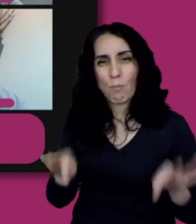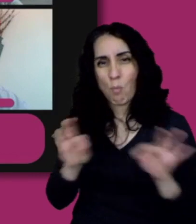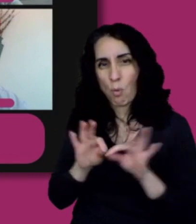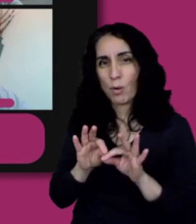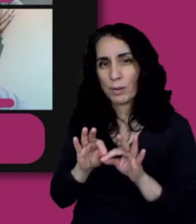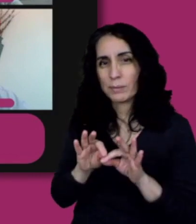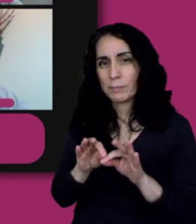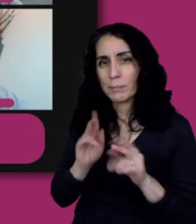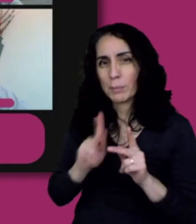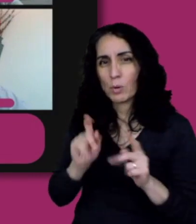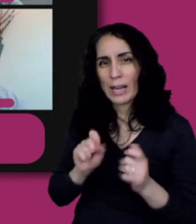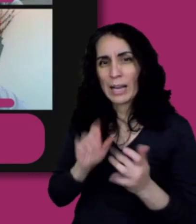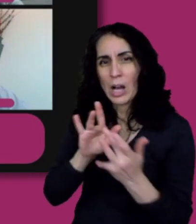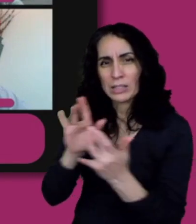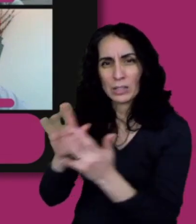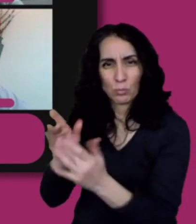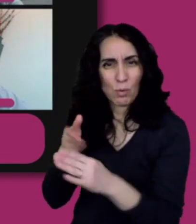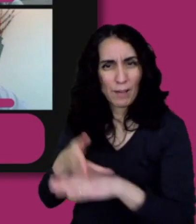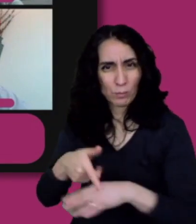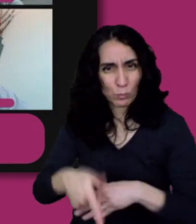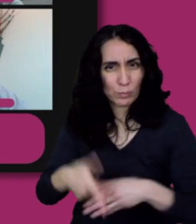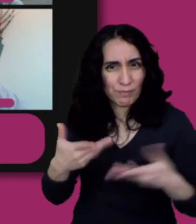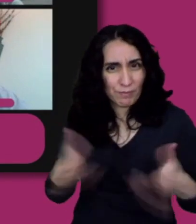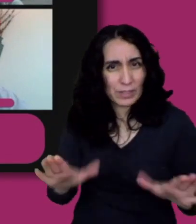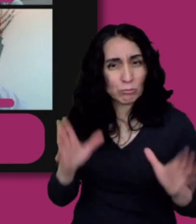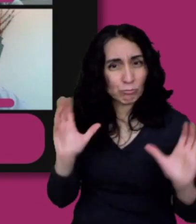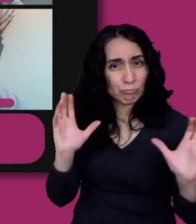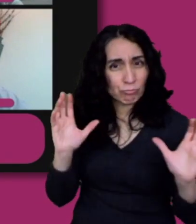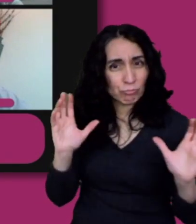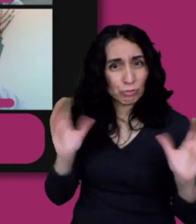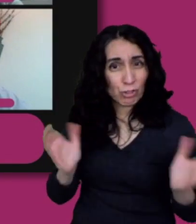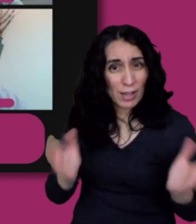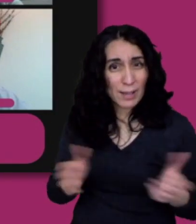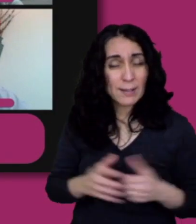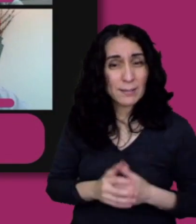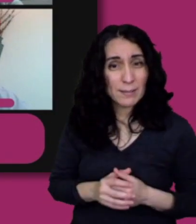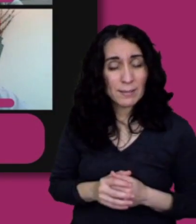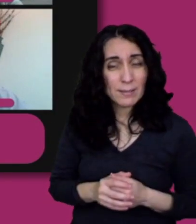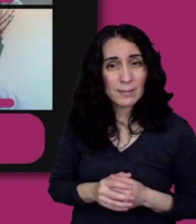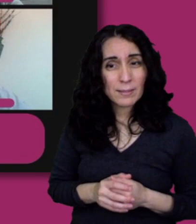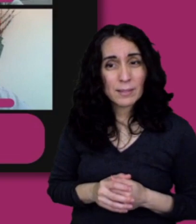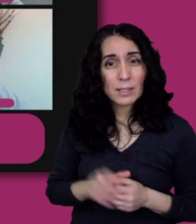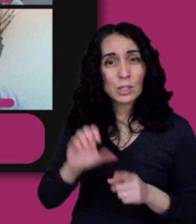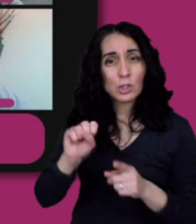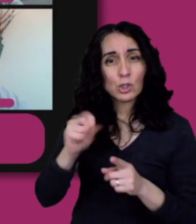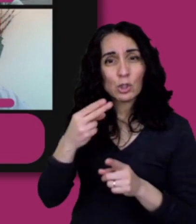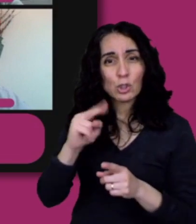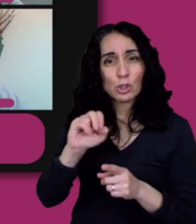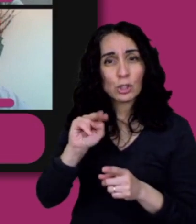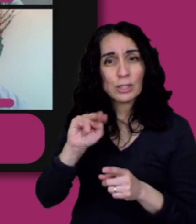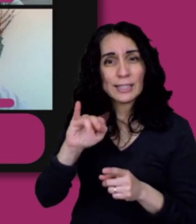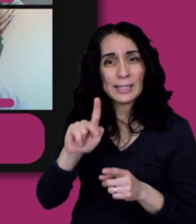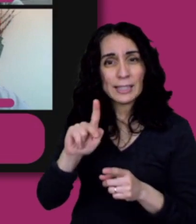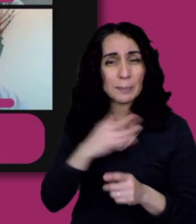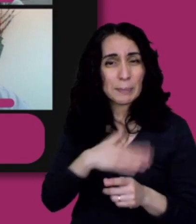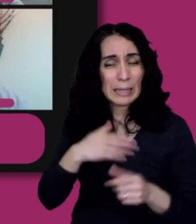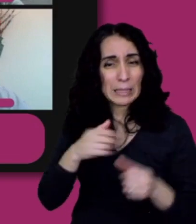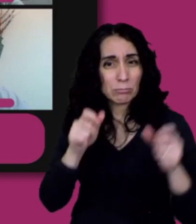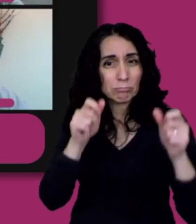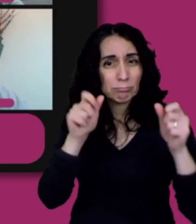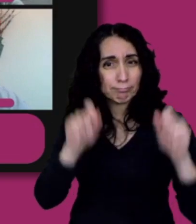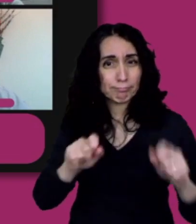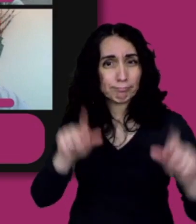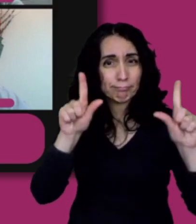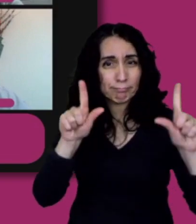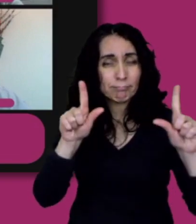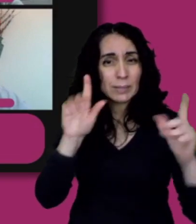that people can get in touch with you after this if they wanted to. Absolutely. And maybe if Shanique, we can put up the contact